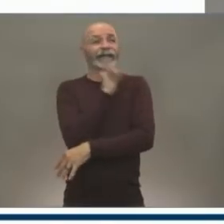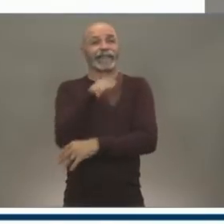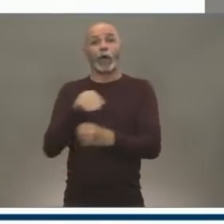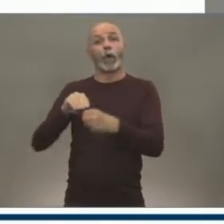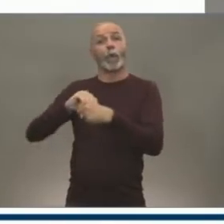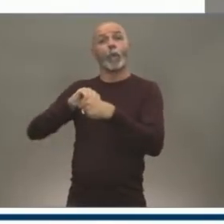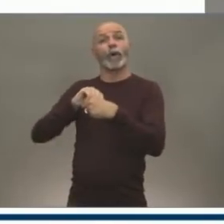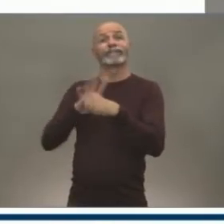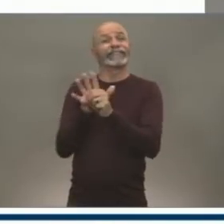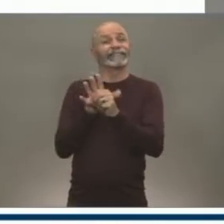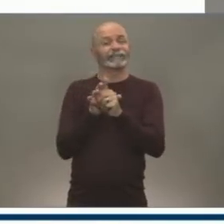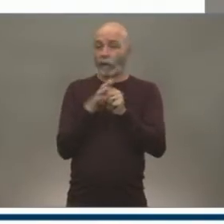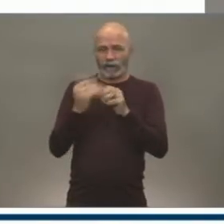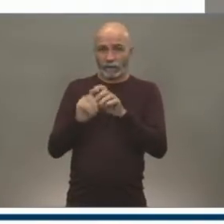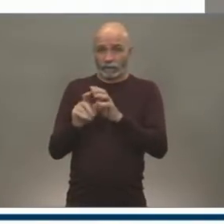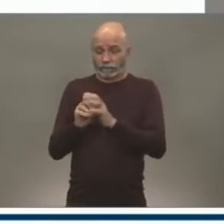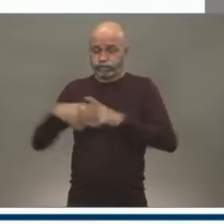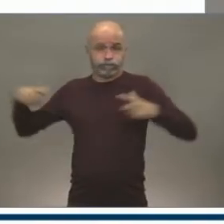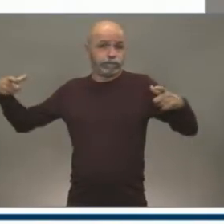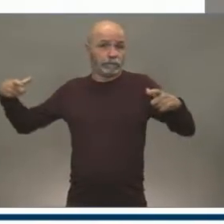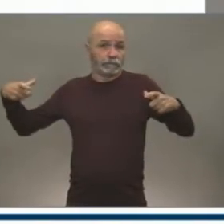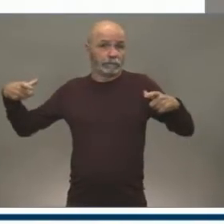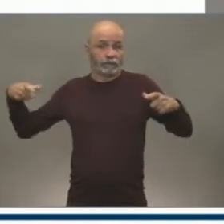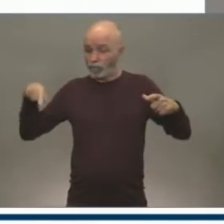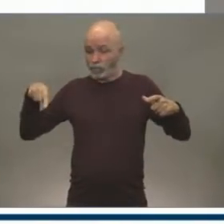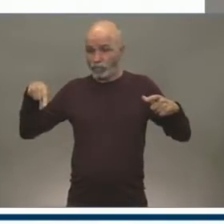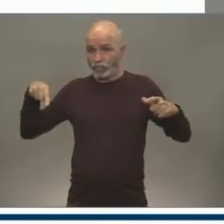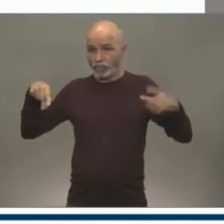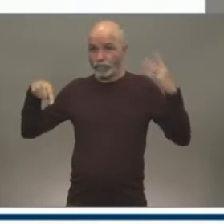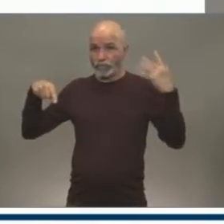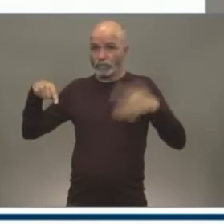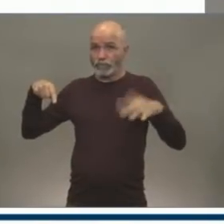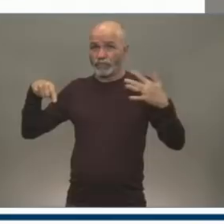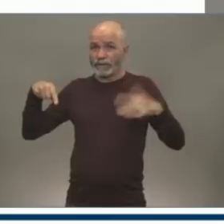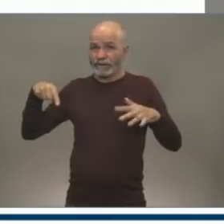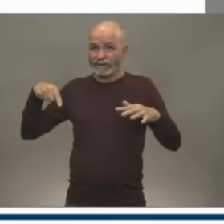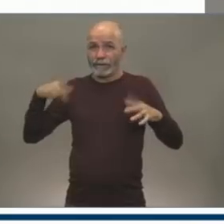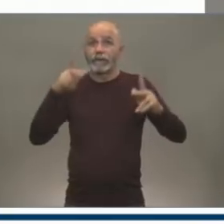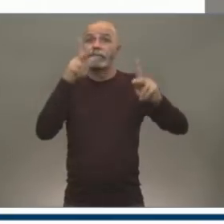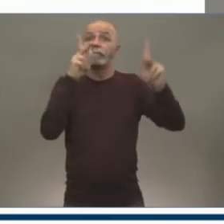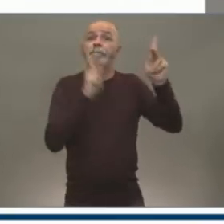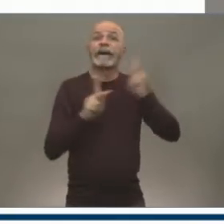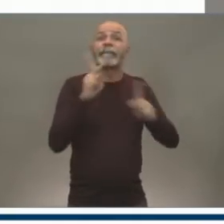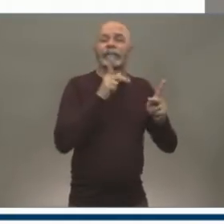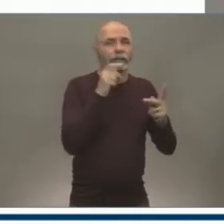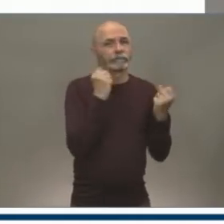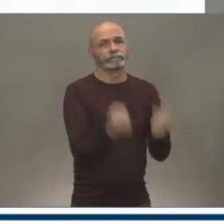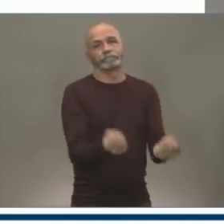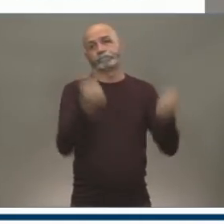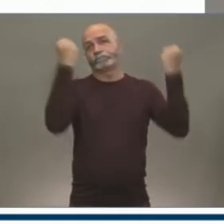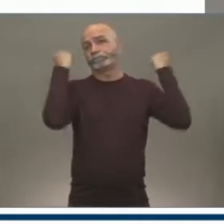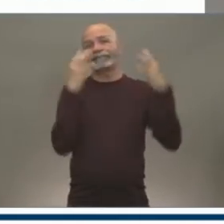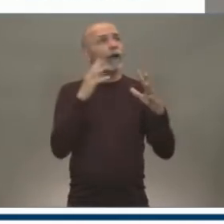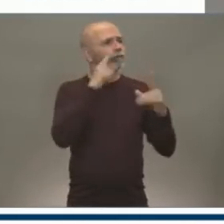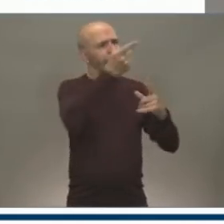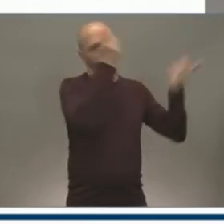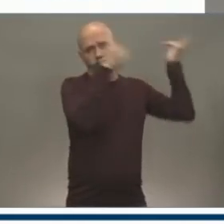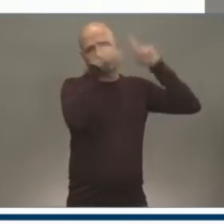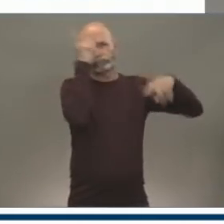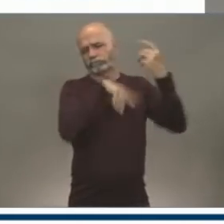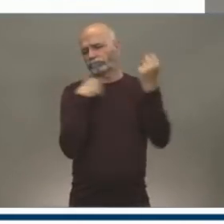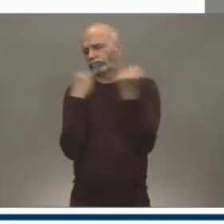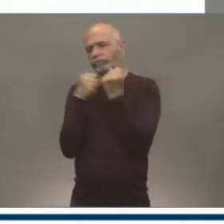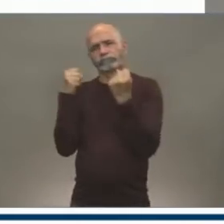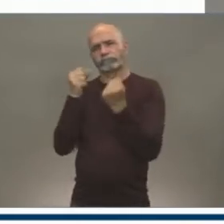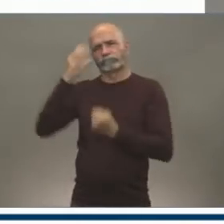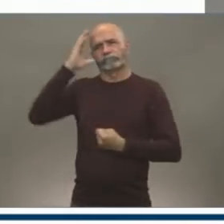developed a process. We're getting all the support we need from people from the logistics supply. Deputy Fred Crooks, who's